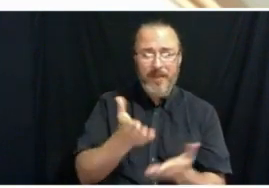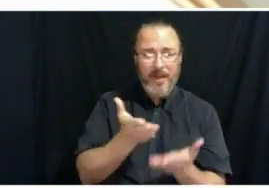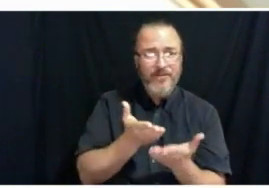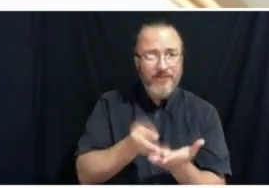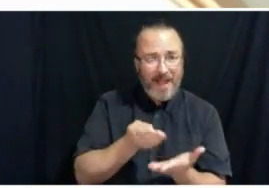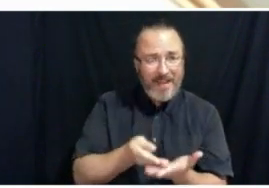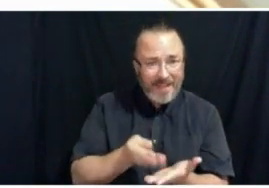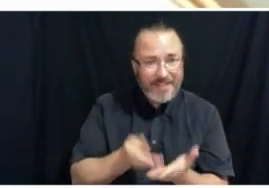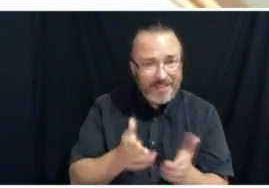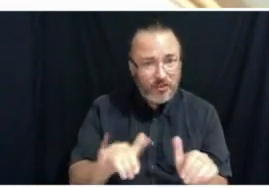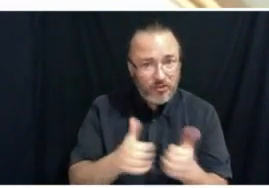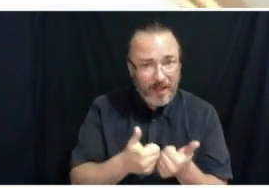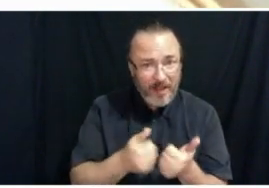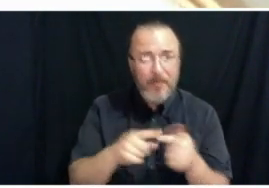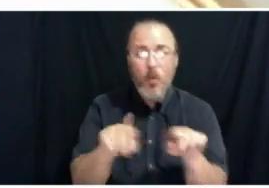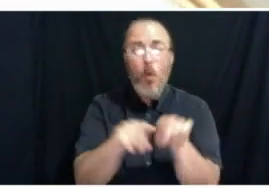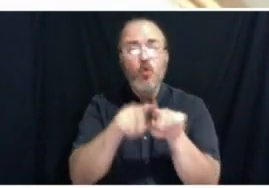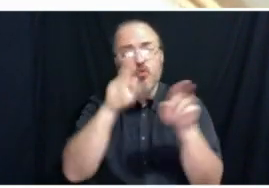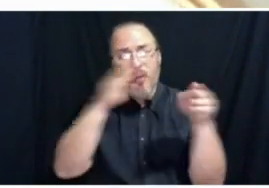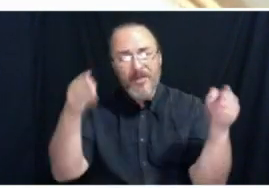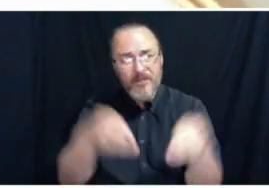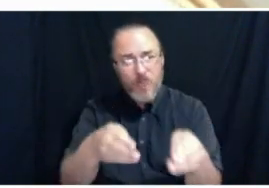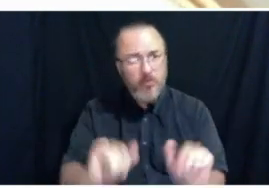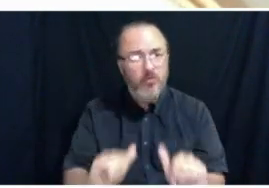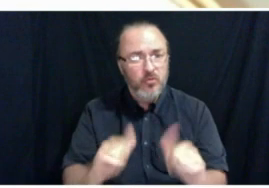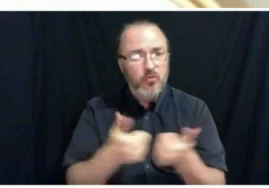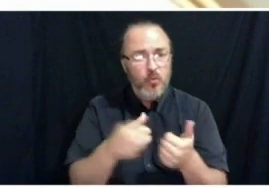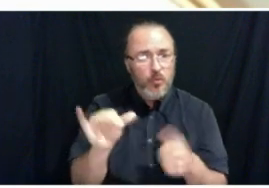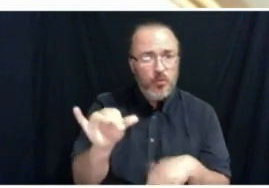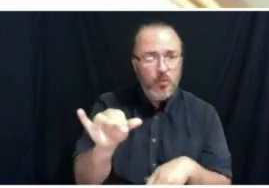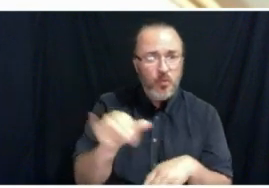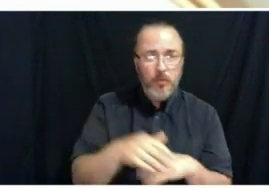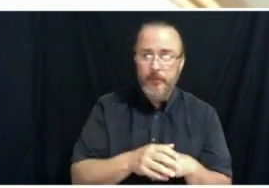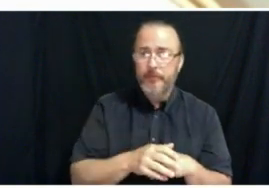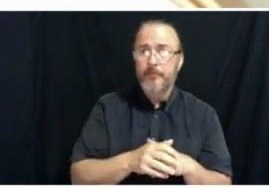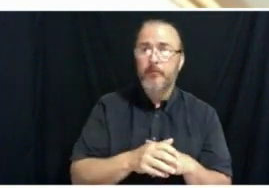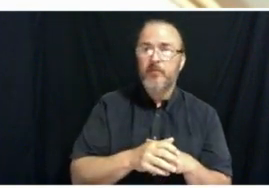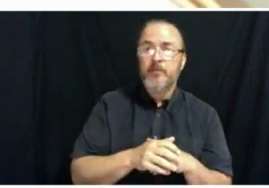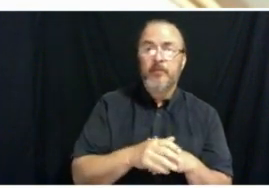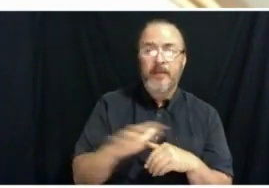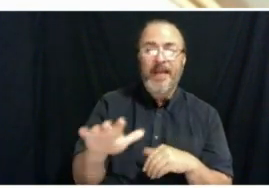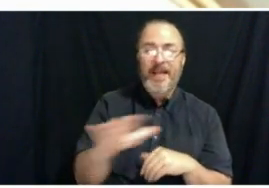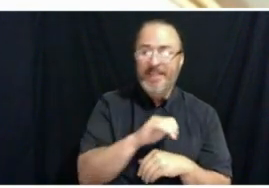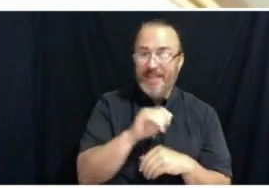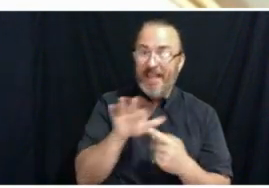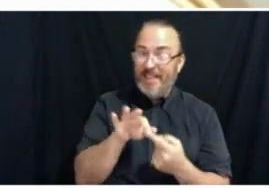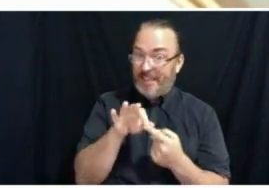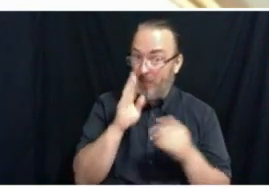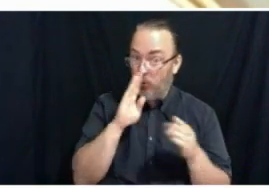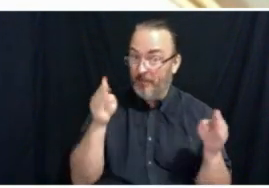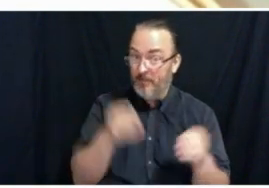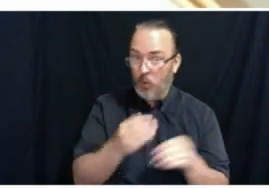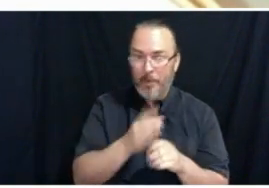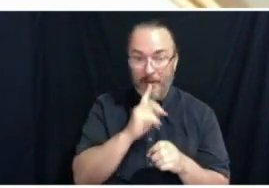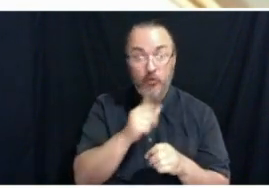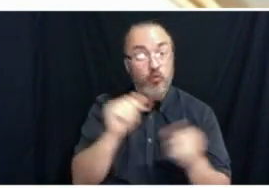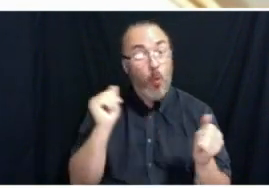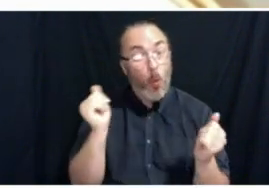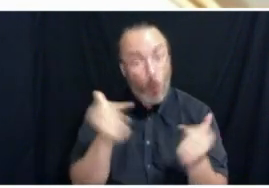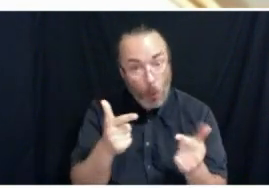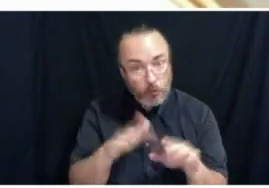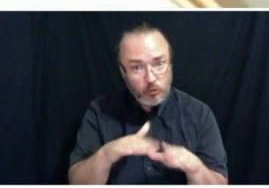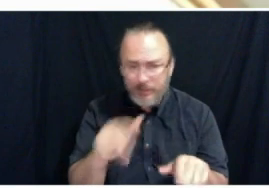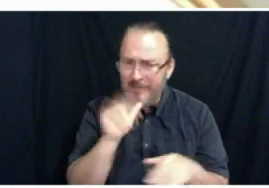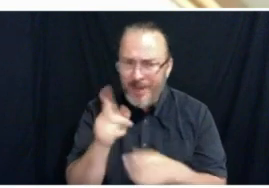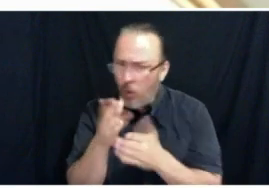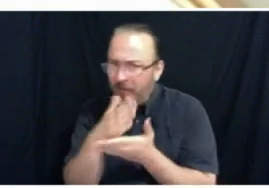also a focus challenge that we have lots of, it'll take a special focus to make sure that all children, not just some children, not just